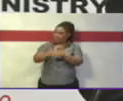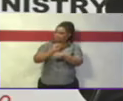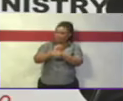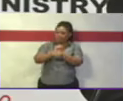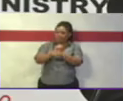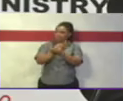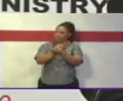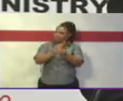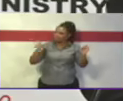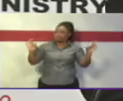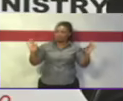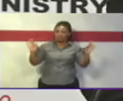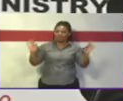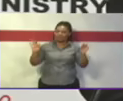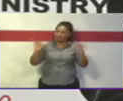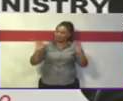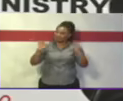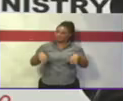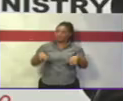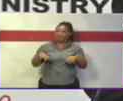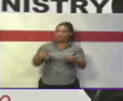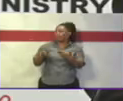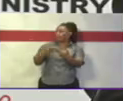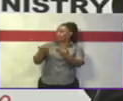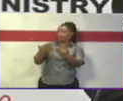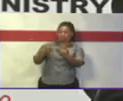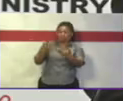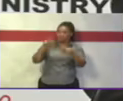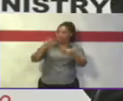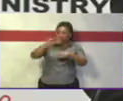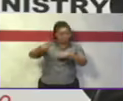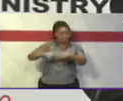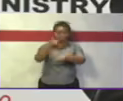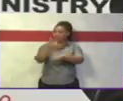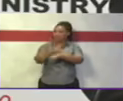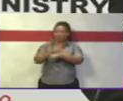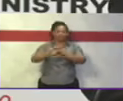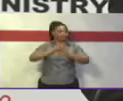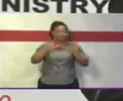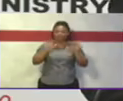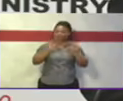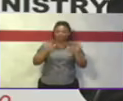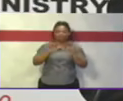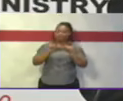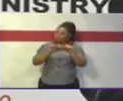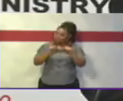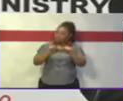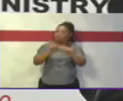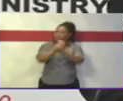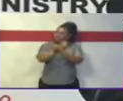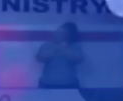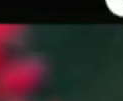and available. No appointments necessary. Be safe and goodbye for now.